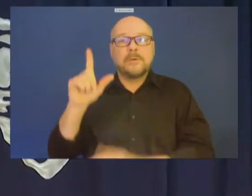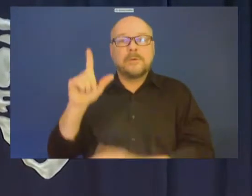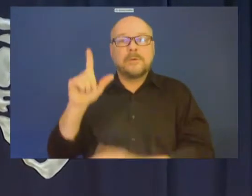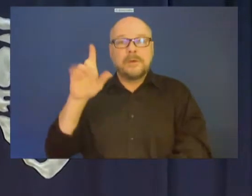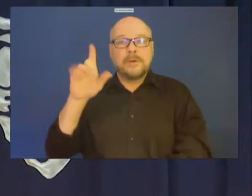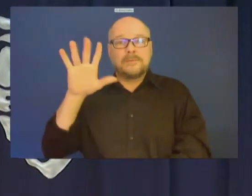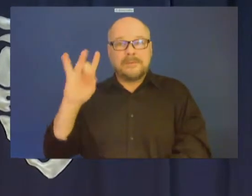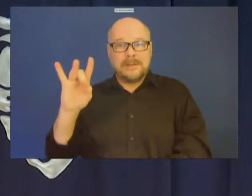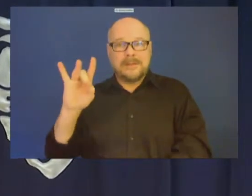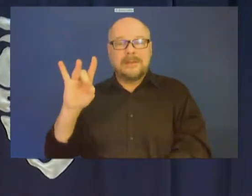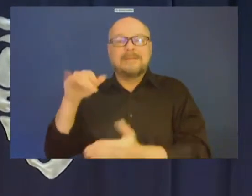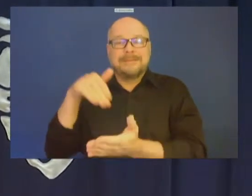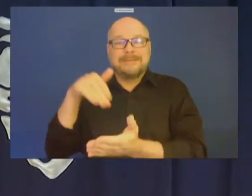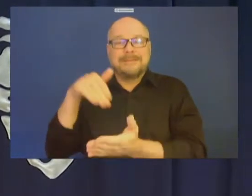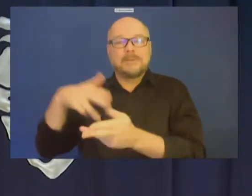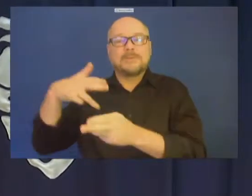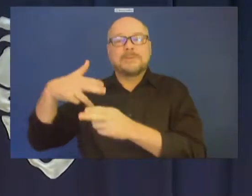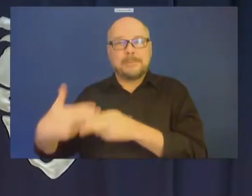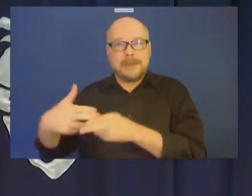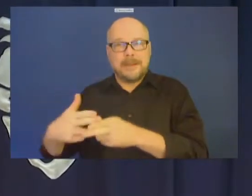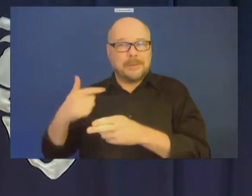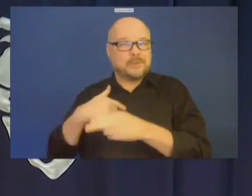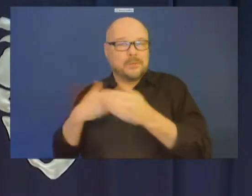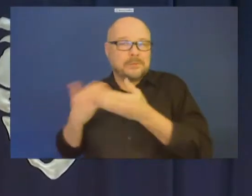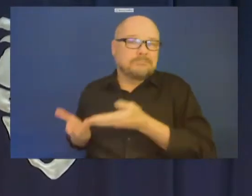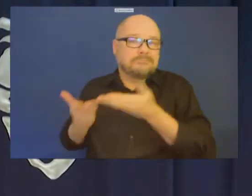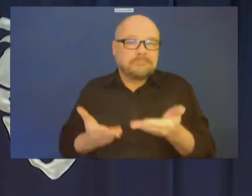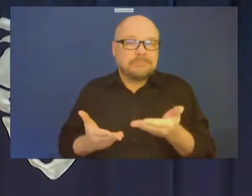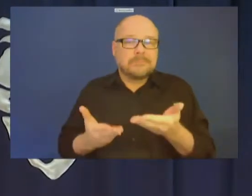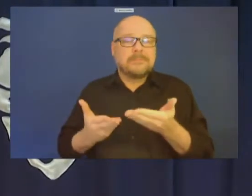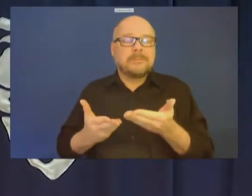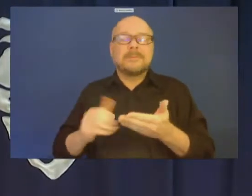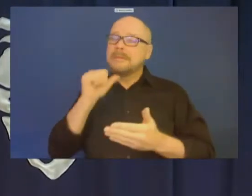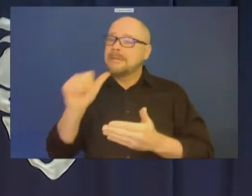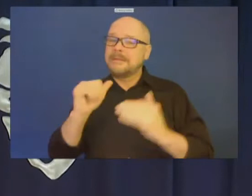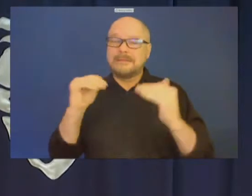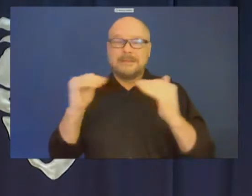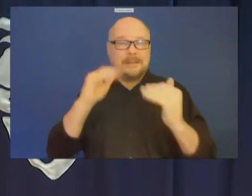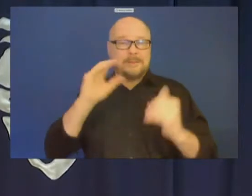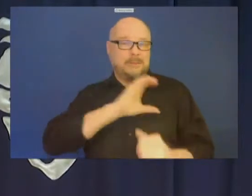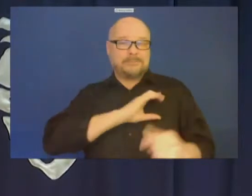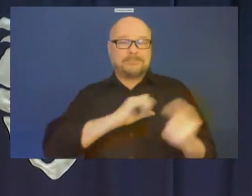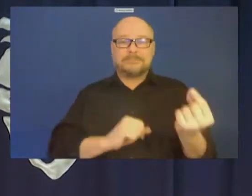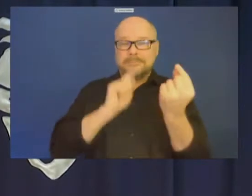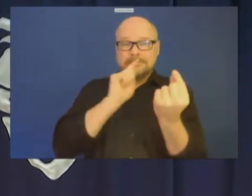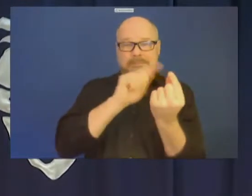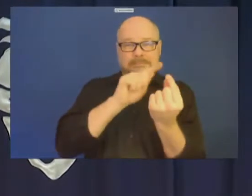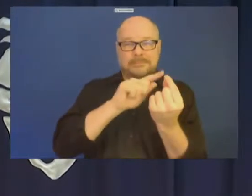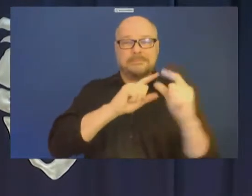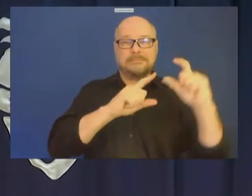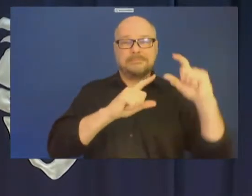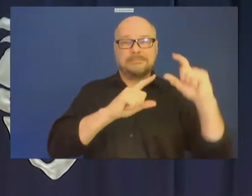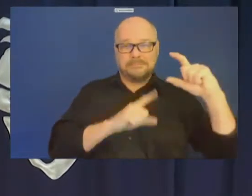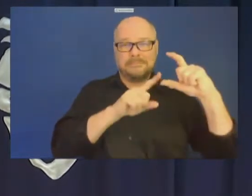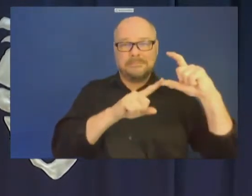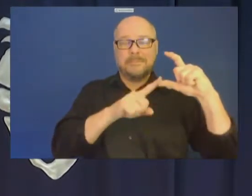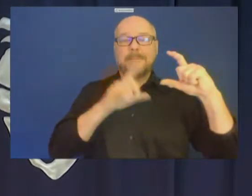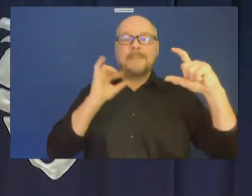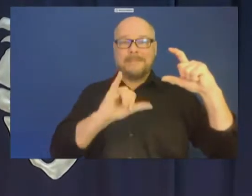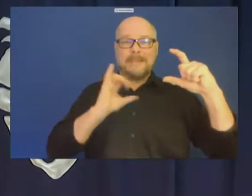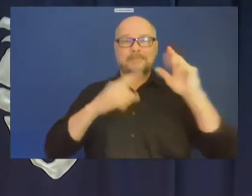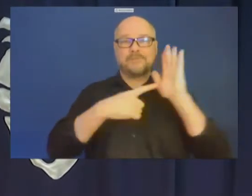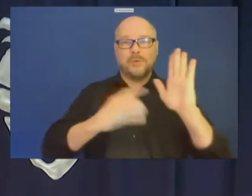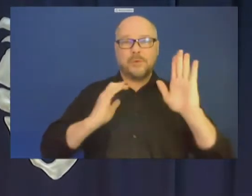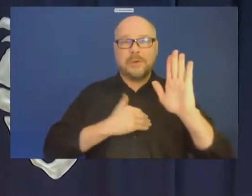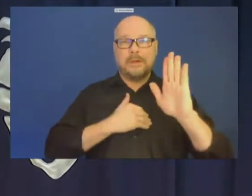that we wear. It carries with it the weight of our duty to you, the public, and to each other. So thank you to